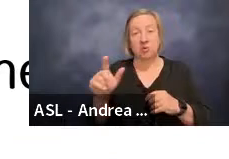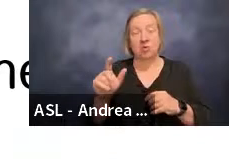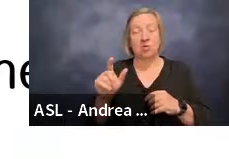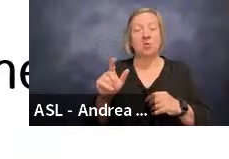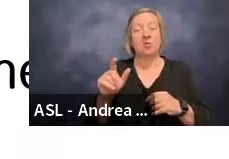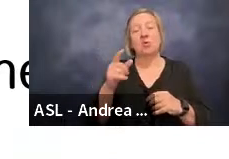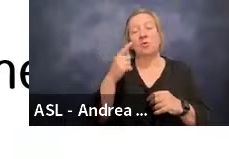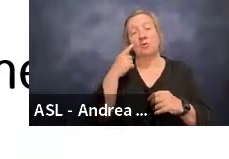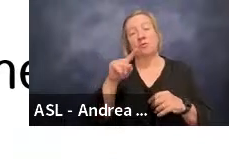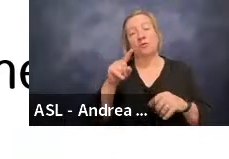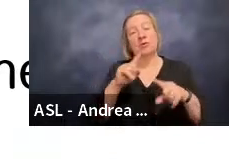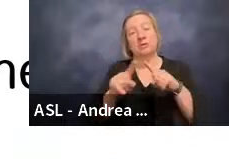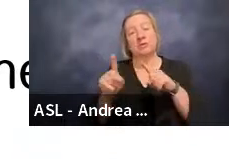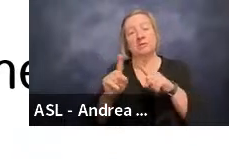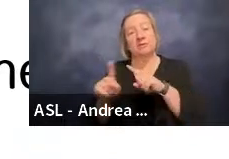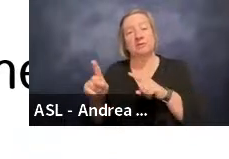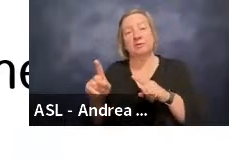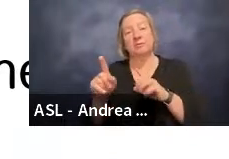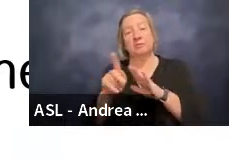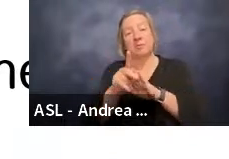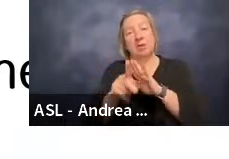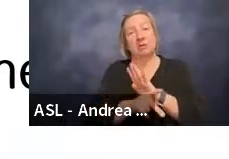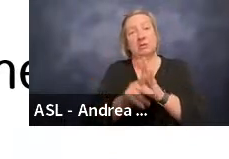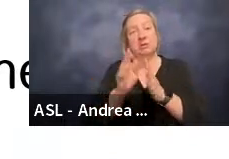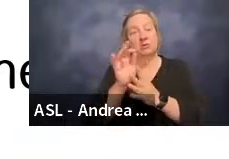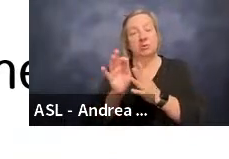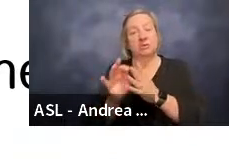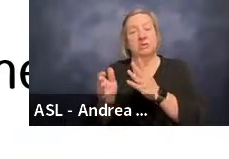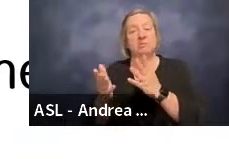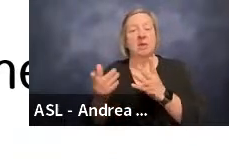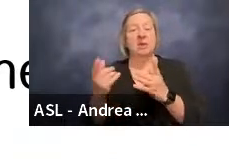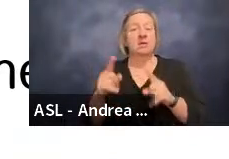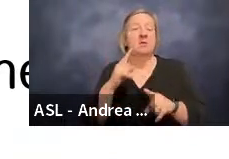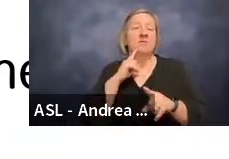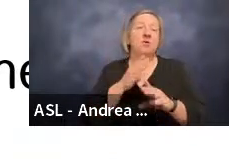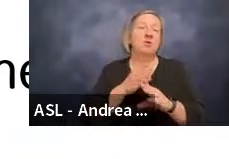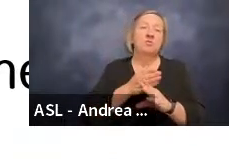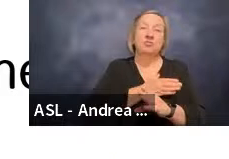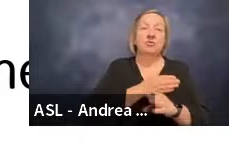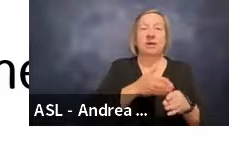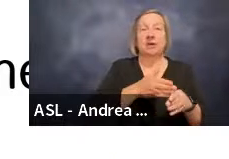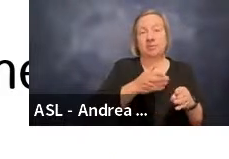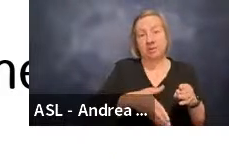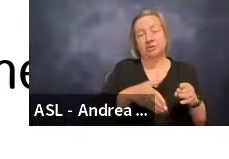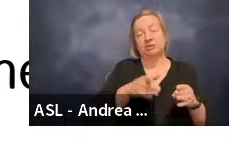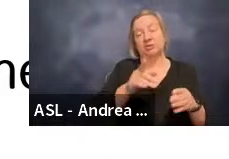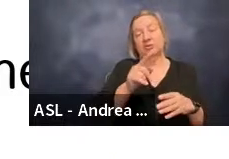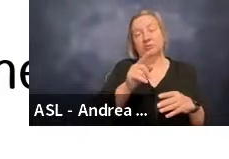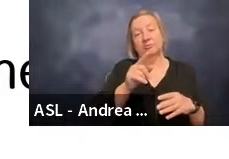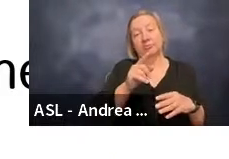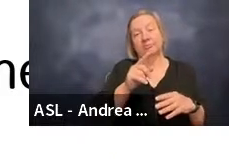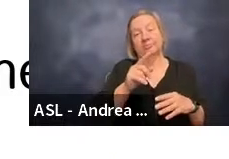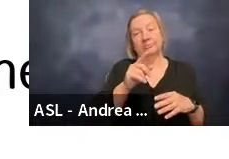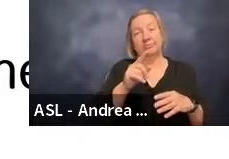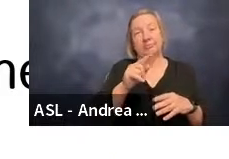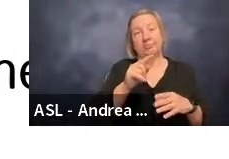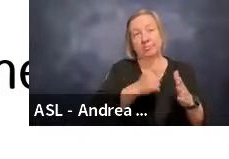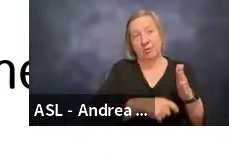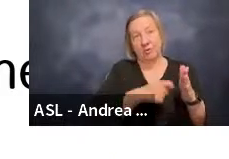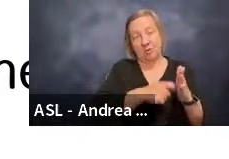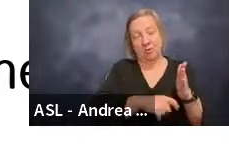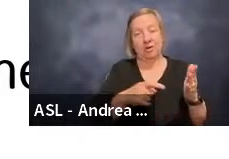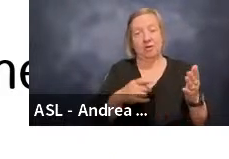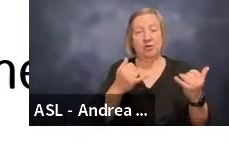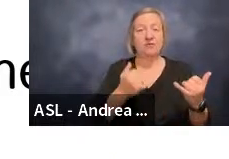well as for different policy choices that may be made for pre-completion tolling. So on the current bridges